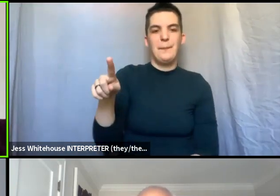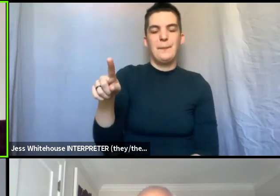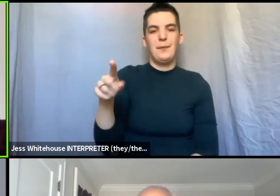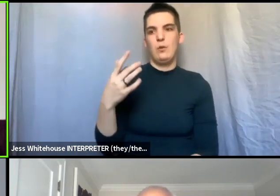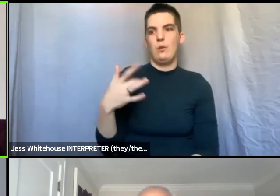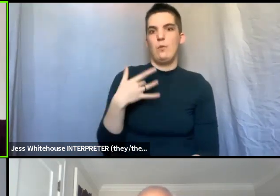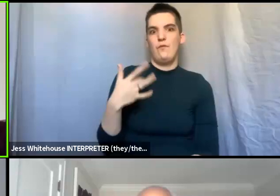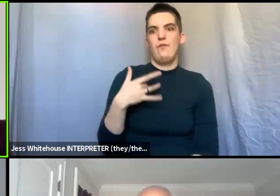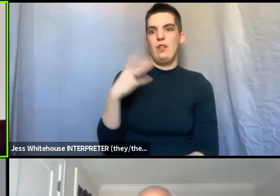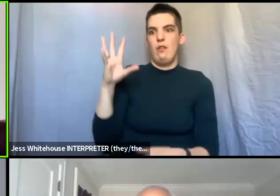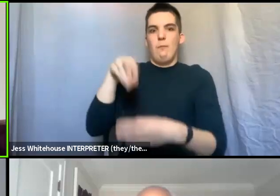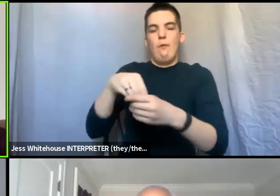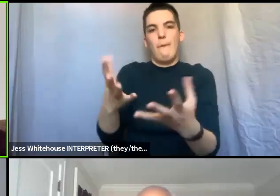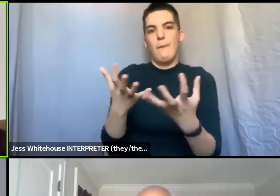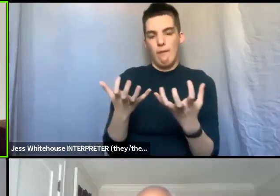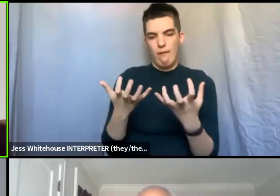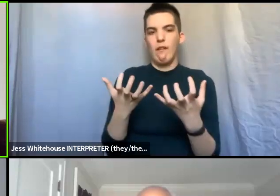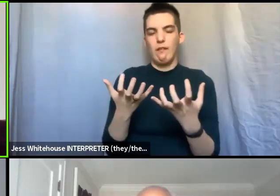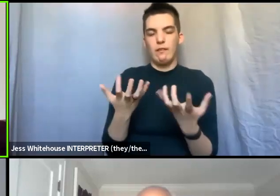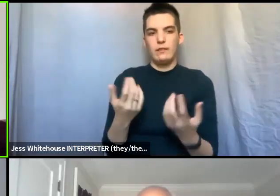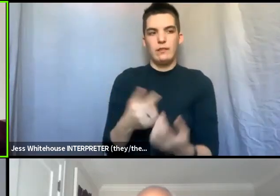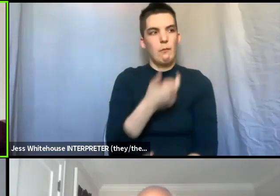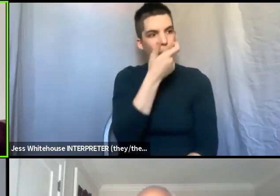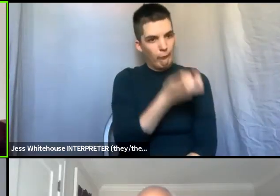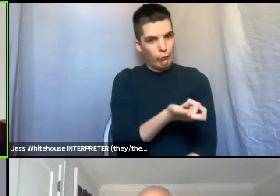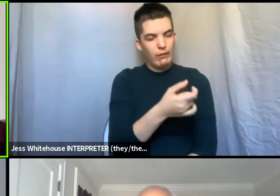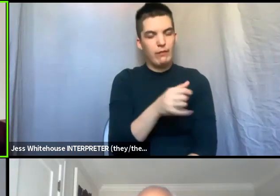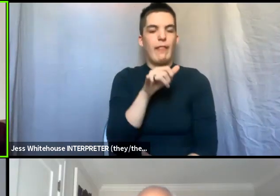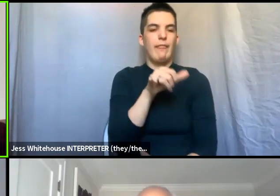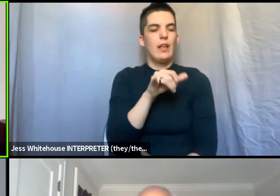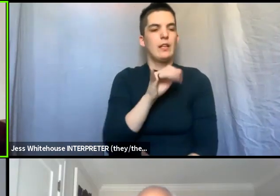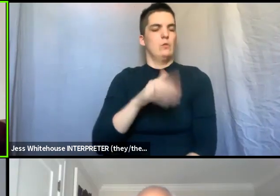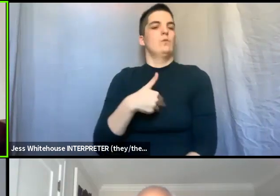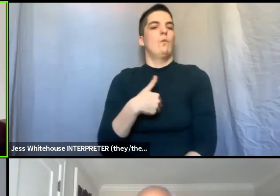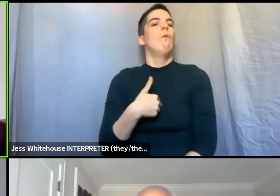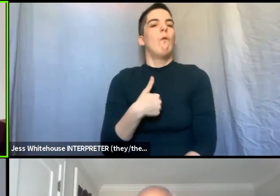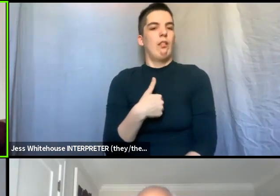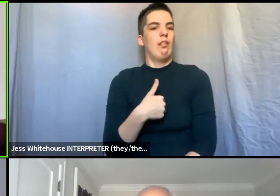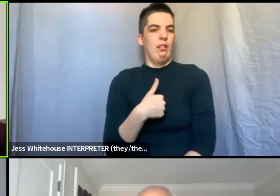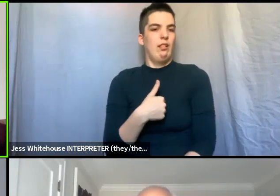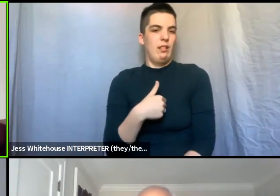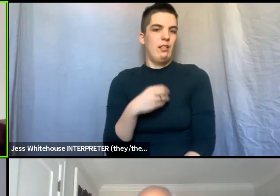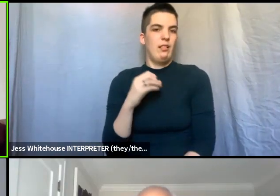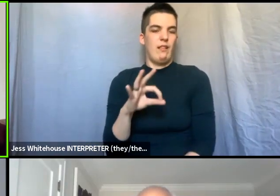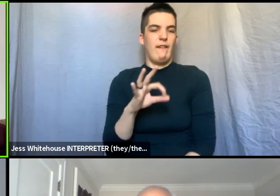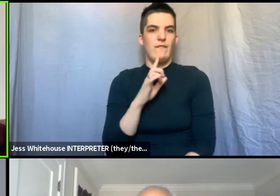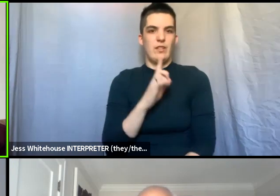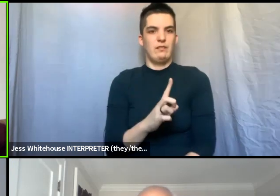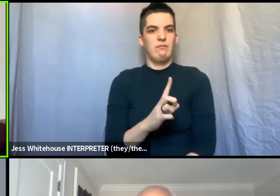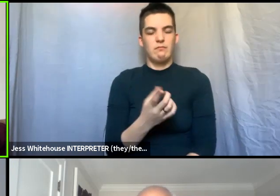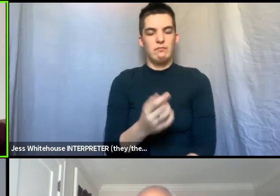of it and watching it, et cetera. And that's the essence of things. And the way that you do that